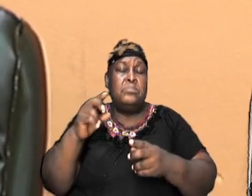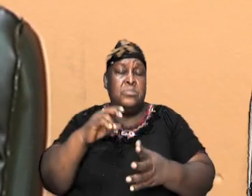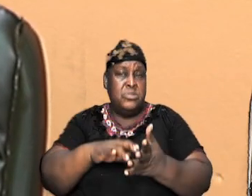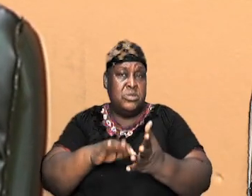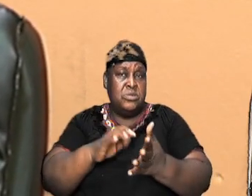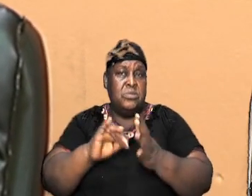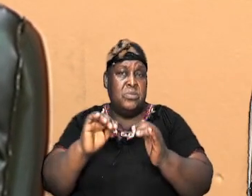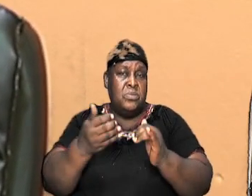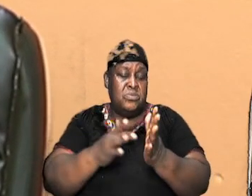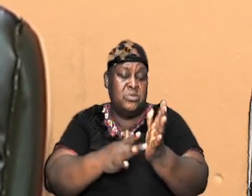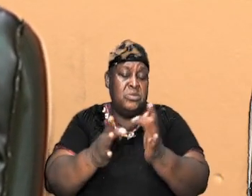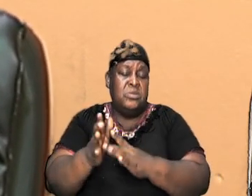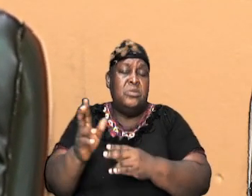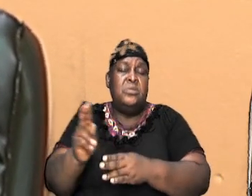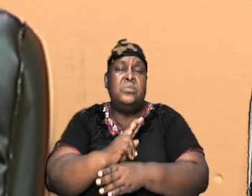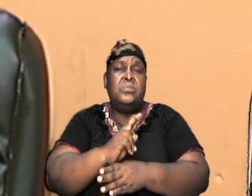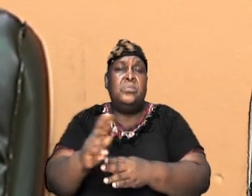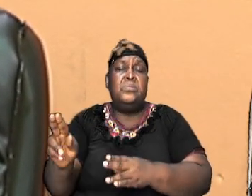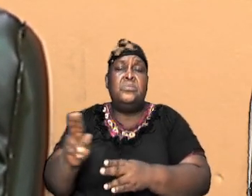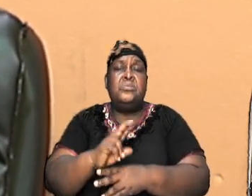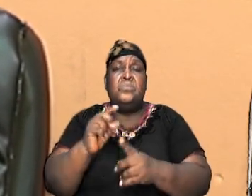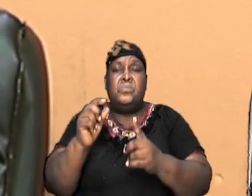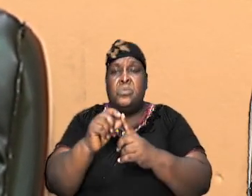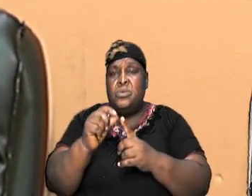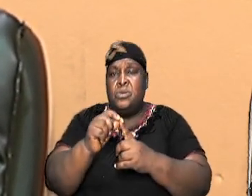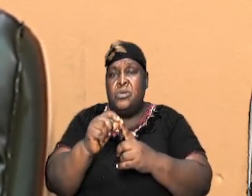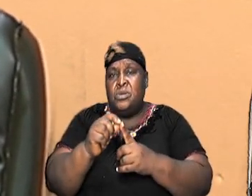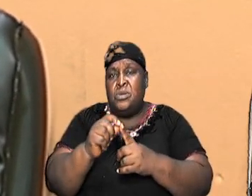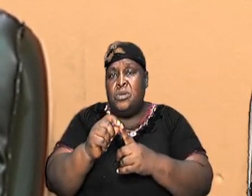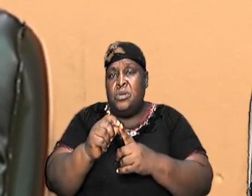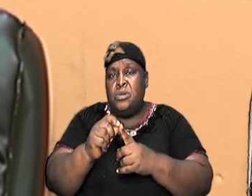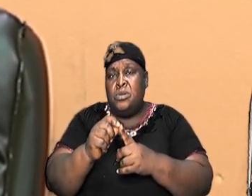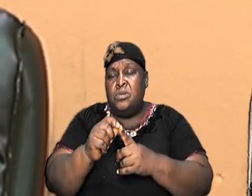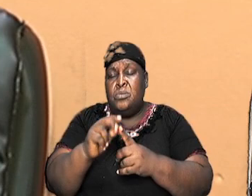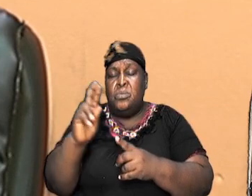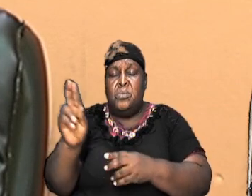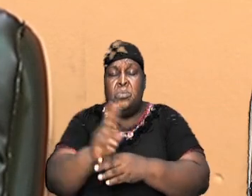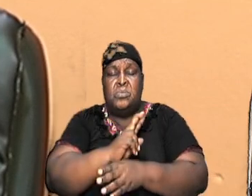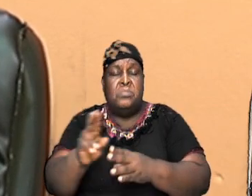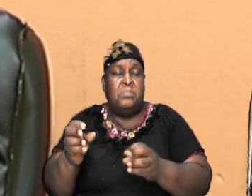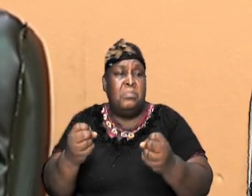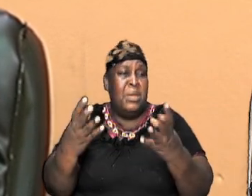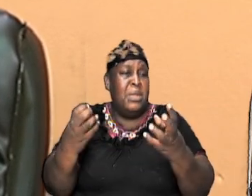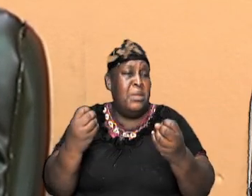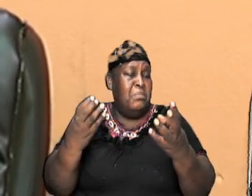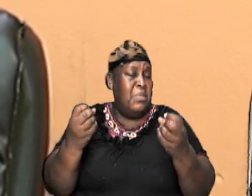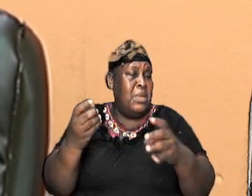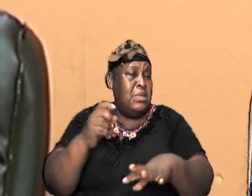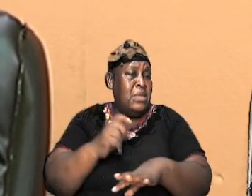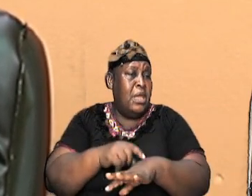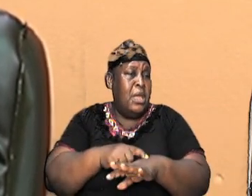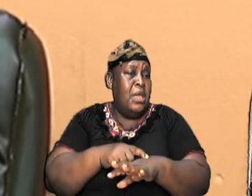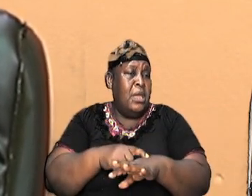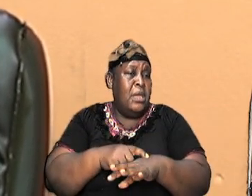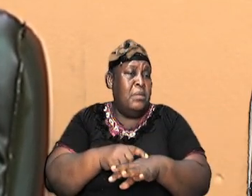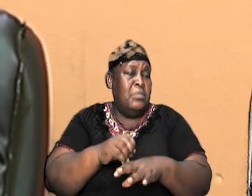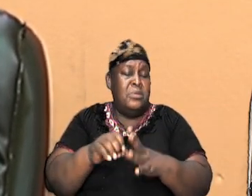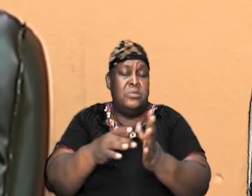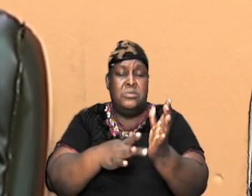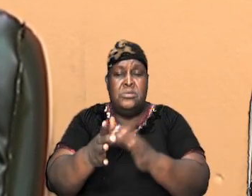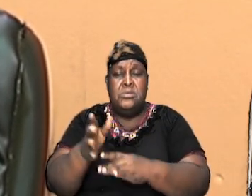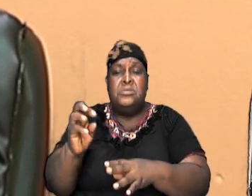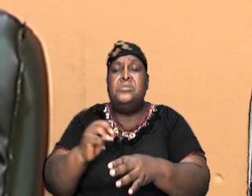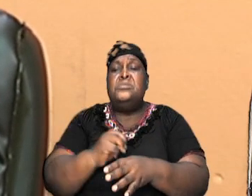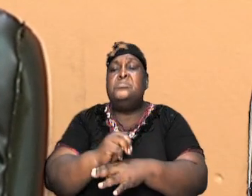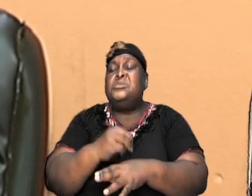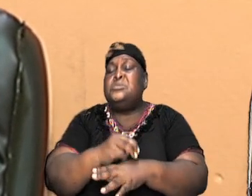me. And he used it quite extensively throughout his ministry.